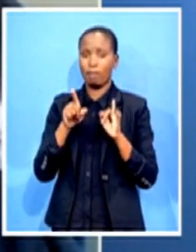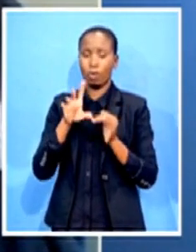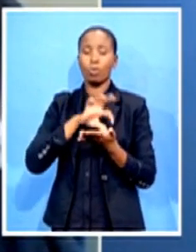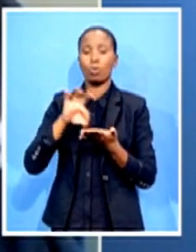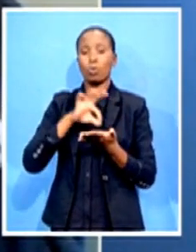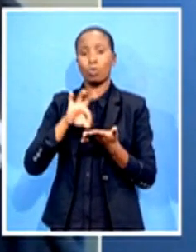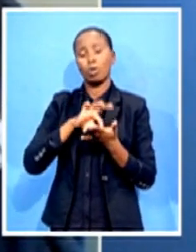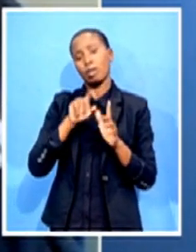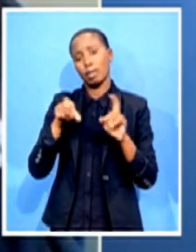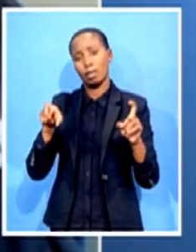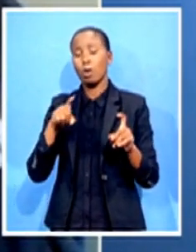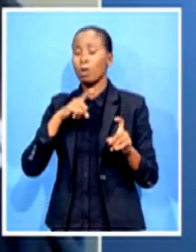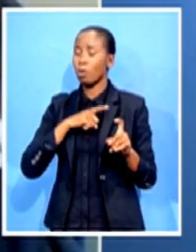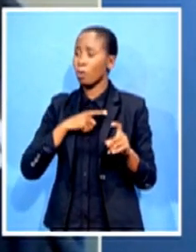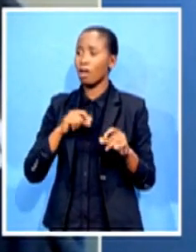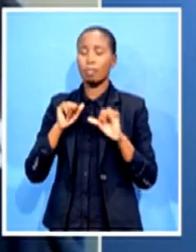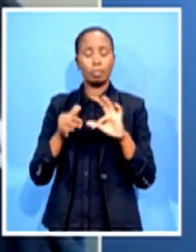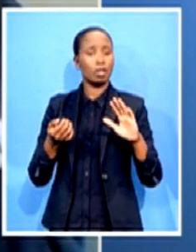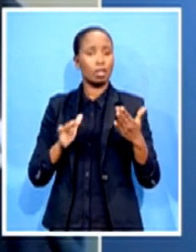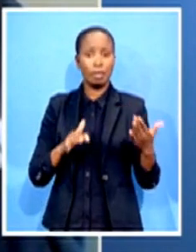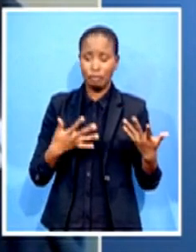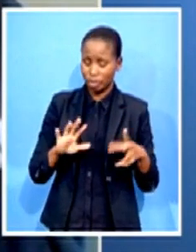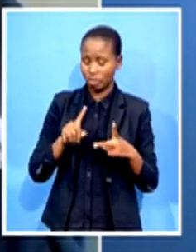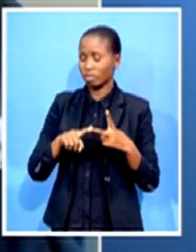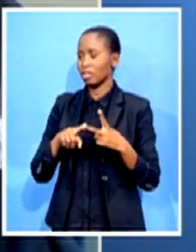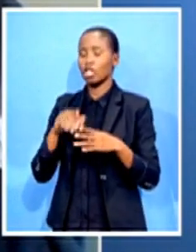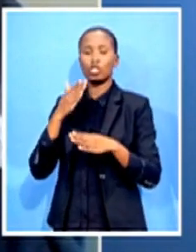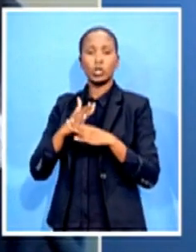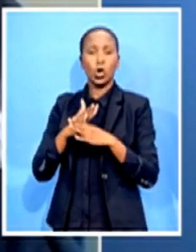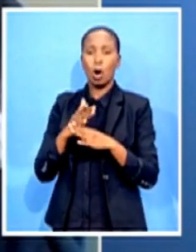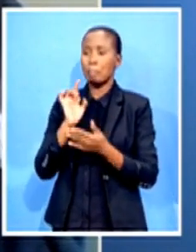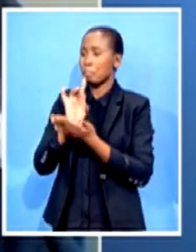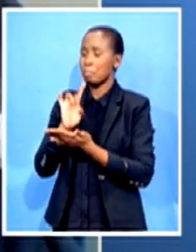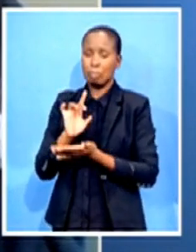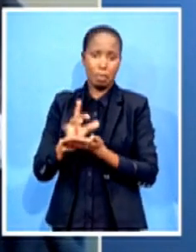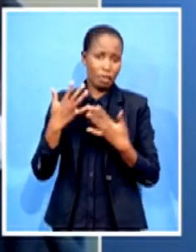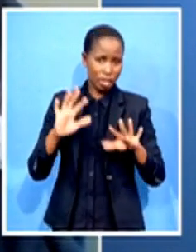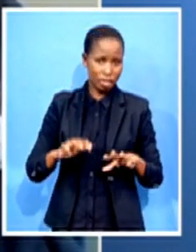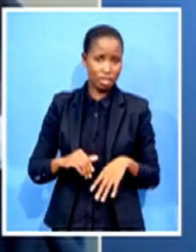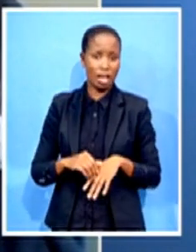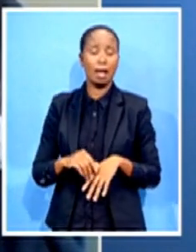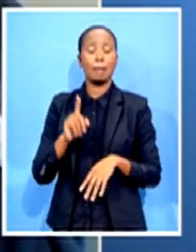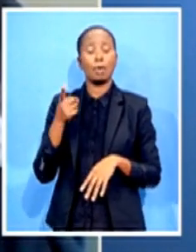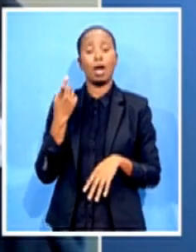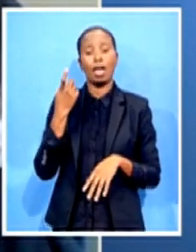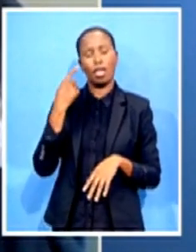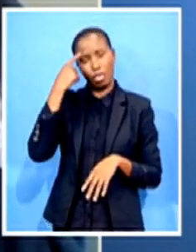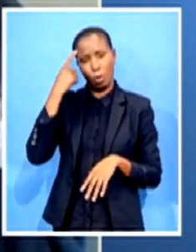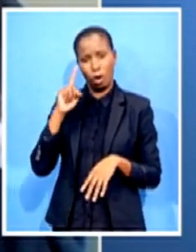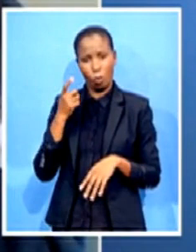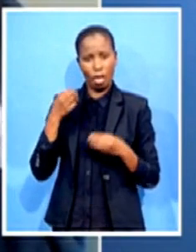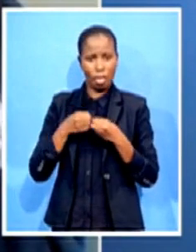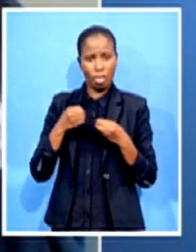loss of jobs, there is, I think the first thing that happens to any household when they themselves